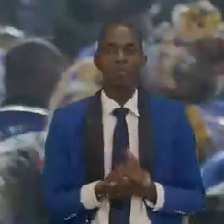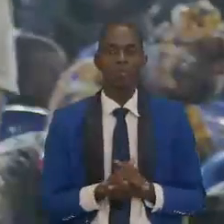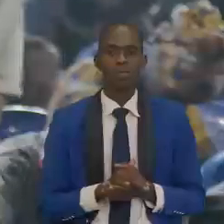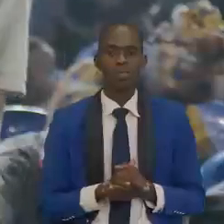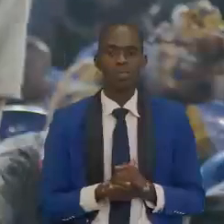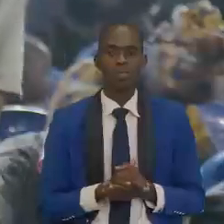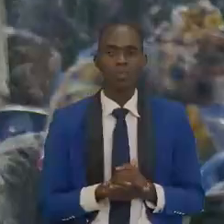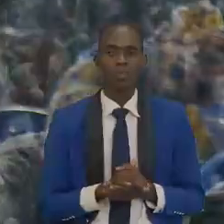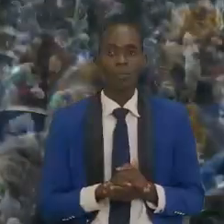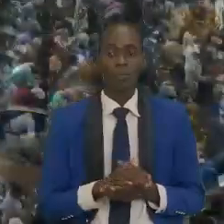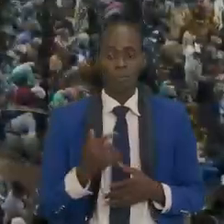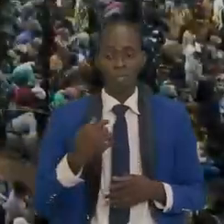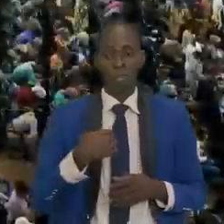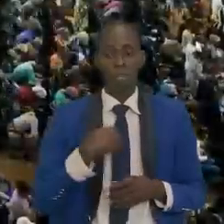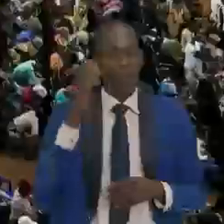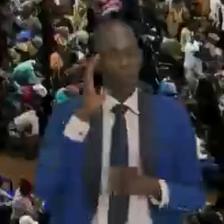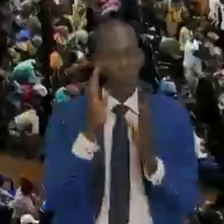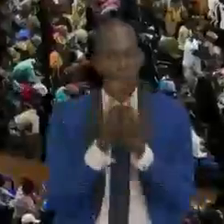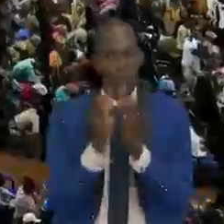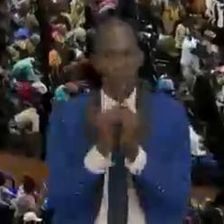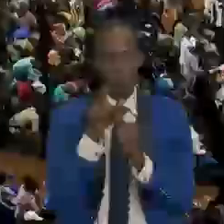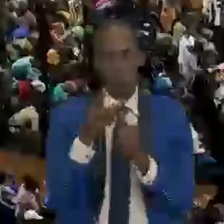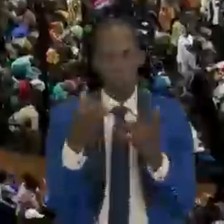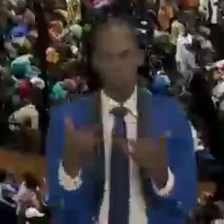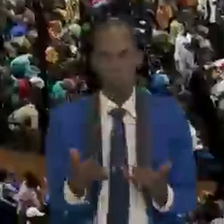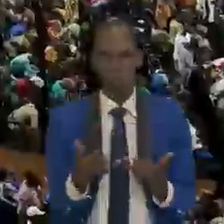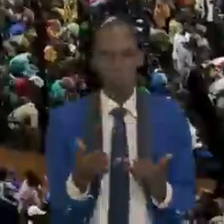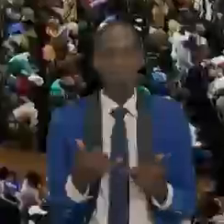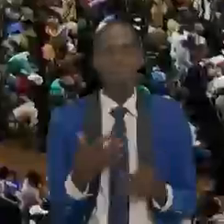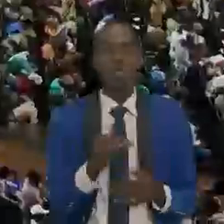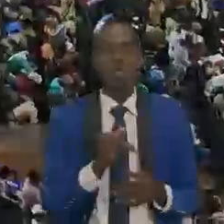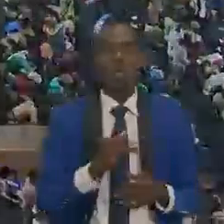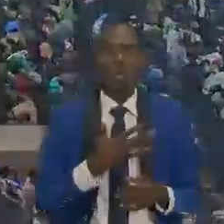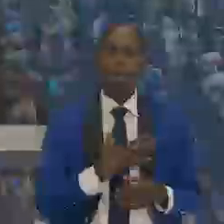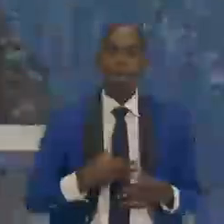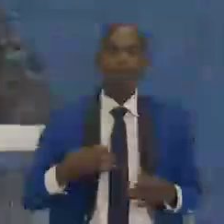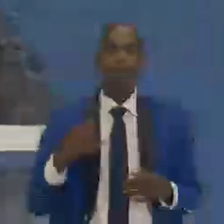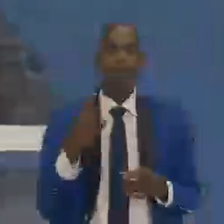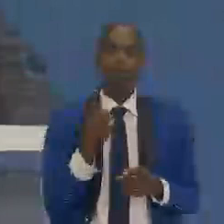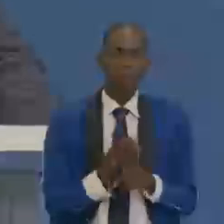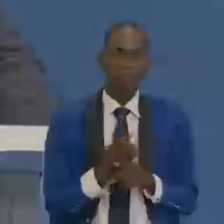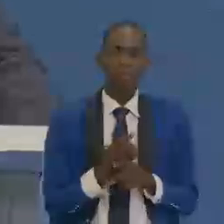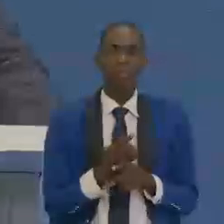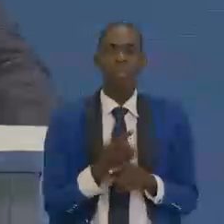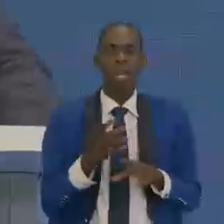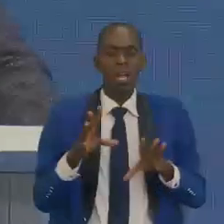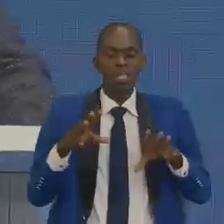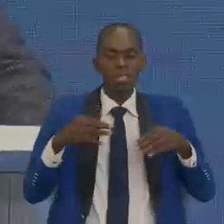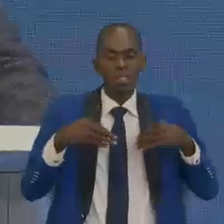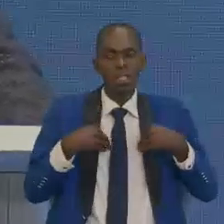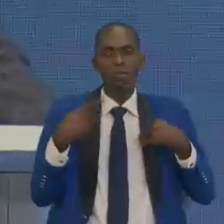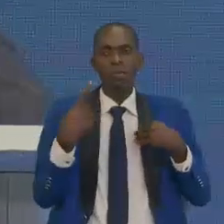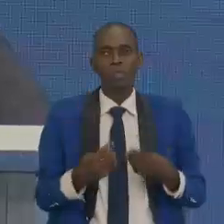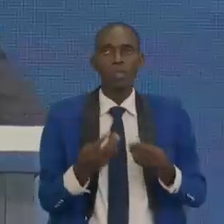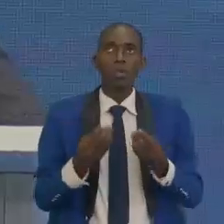I'm going to pray with you now. And just accept the offer of the Lord for